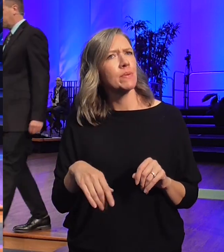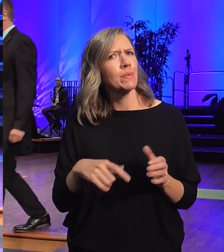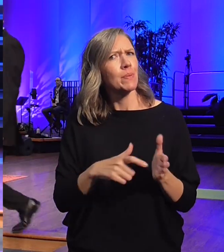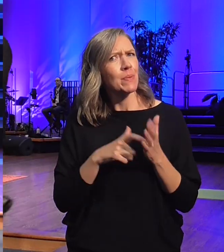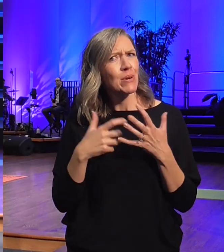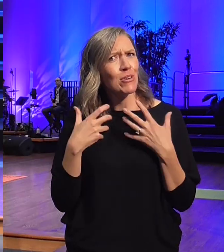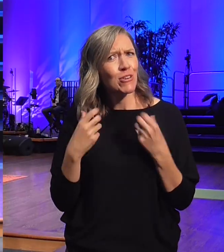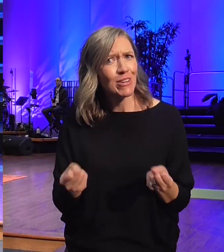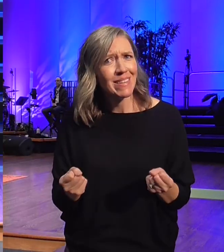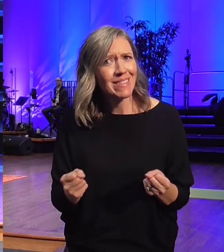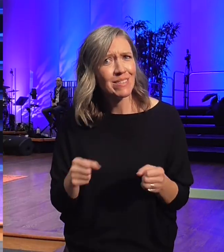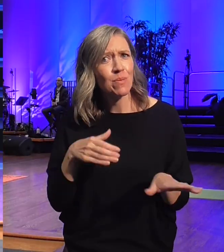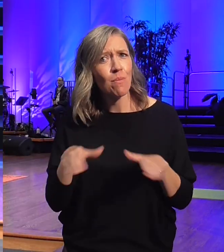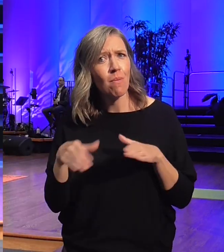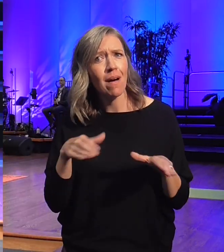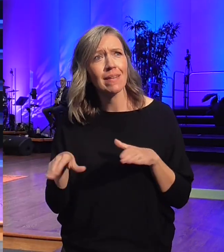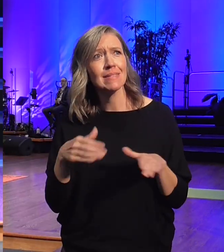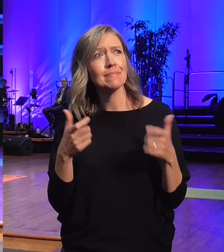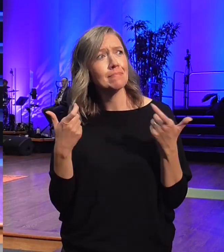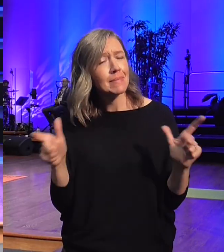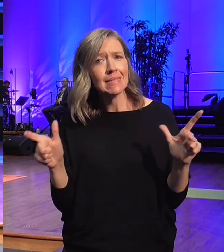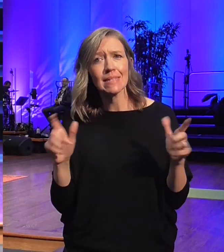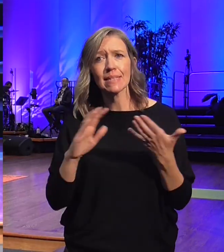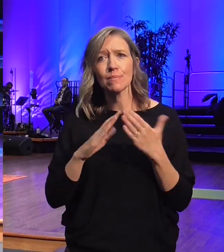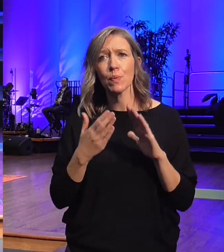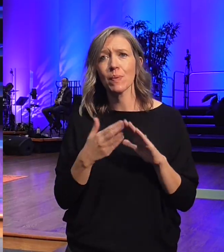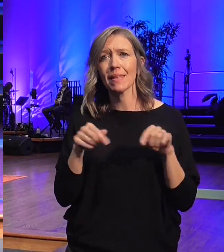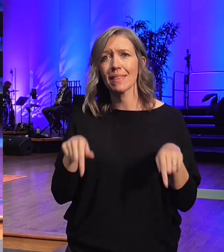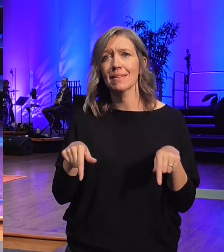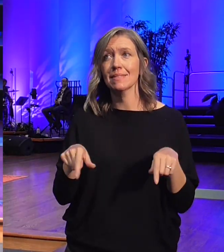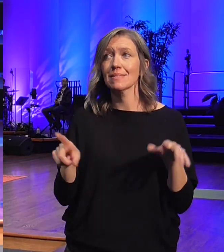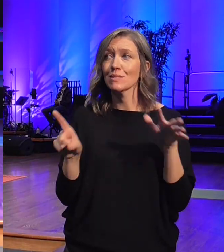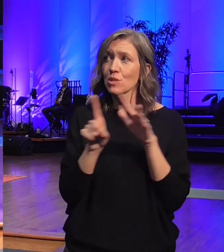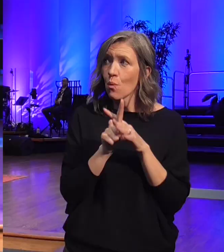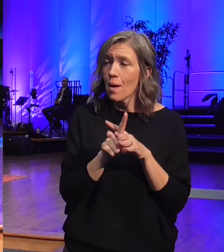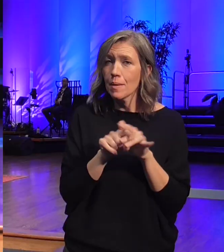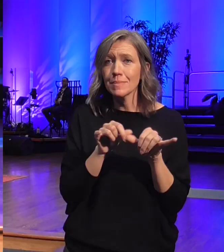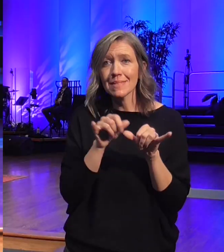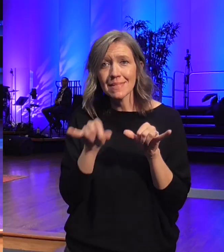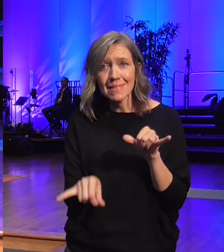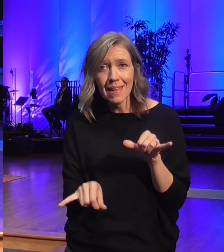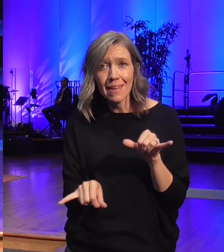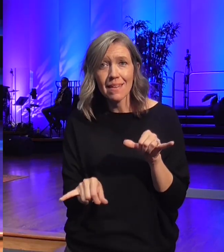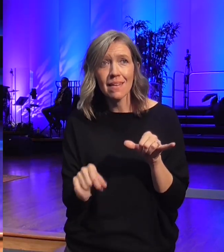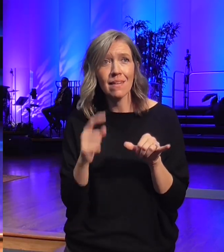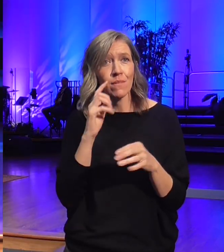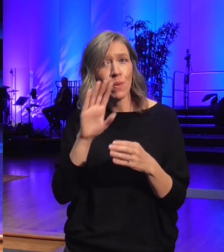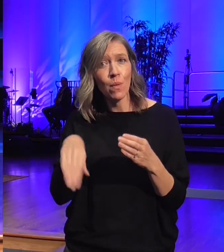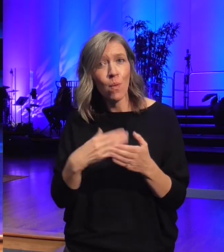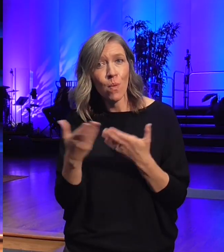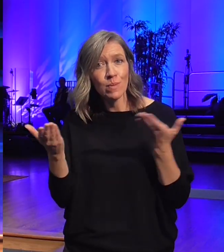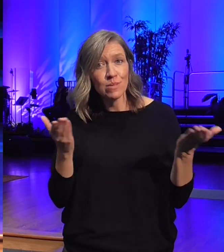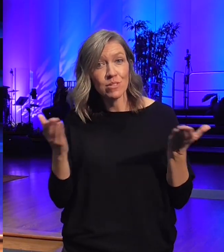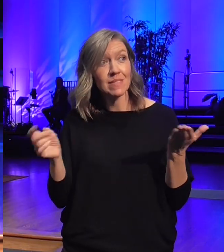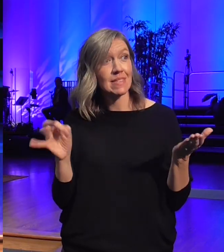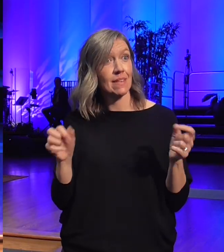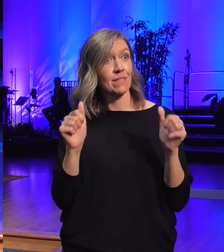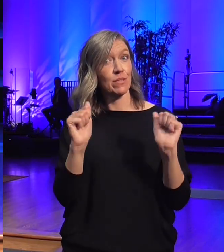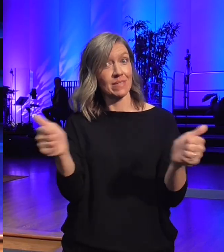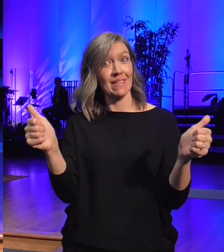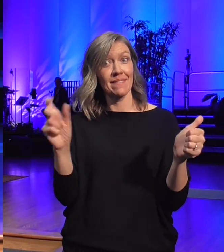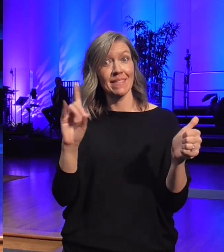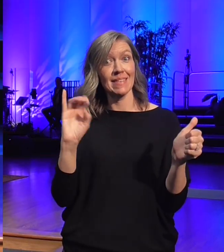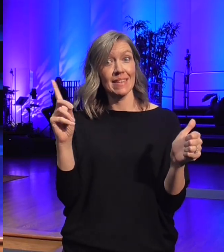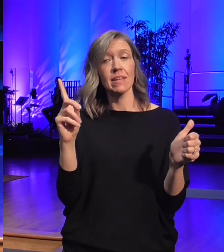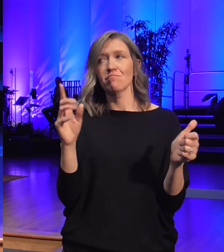of courage to walk into a brand new big community like this and show up and stay here and be here for the whole service. And if you've done that today, we are